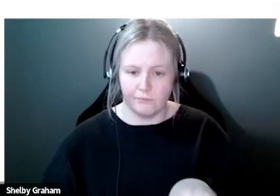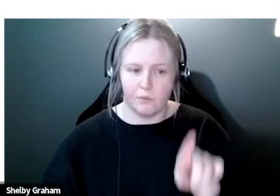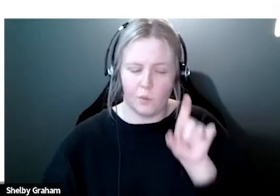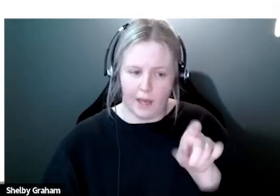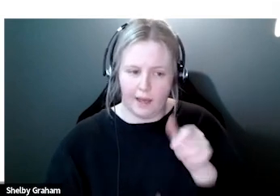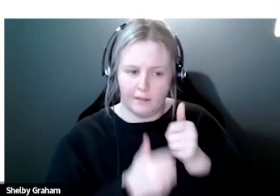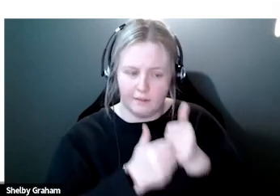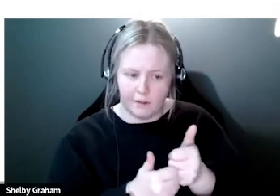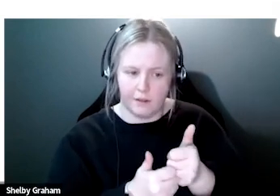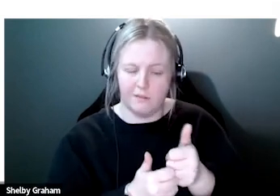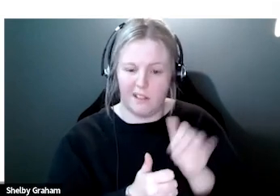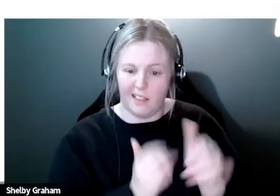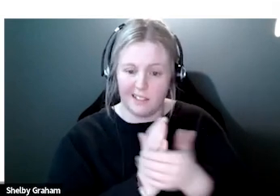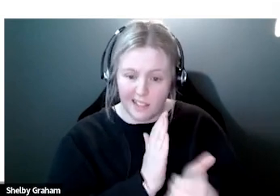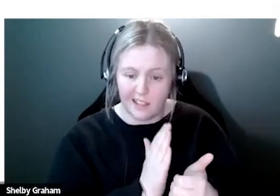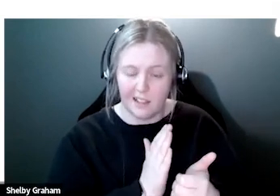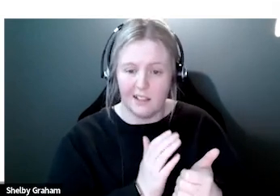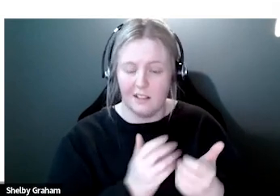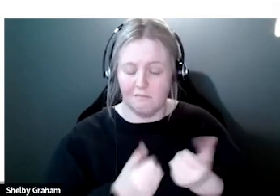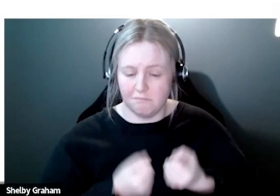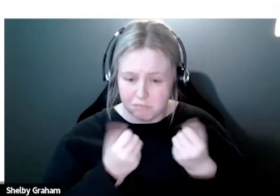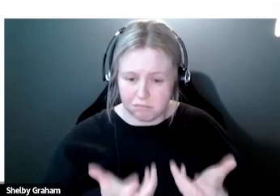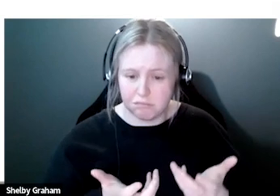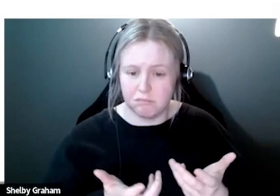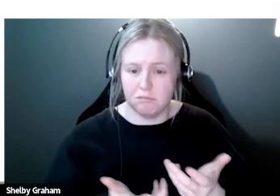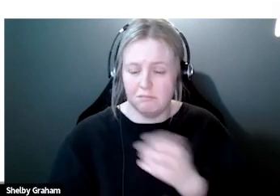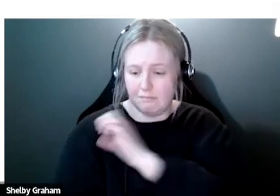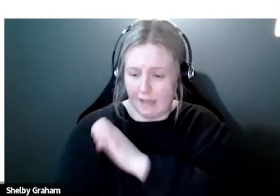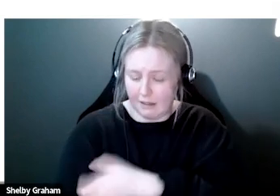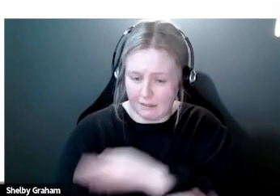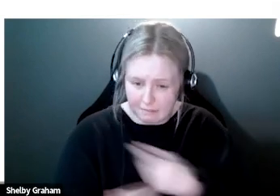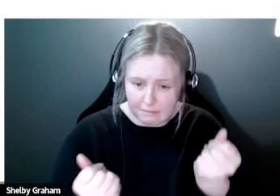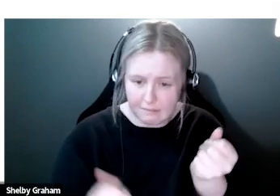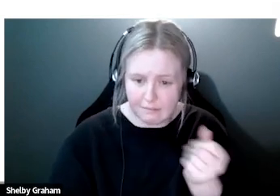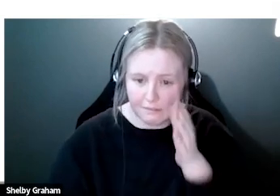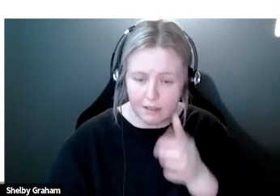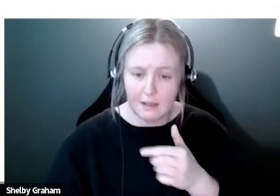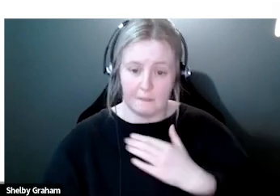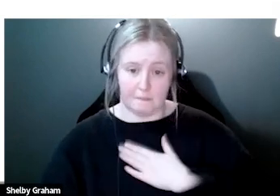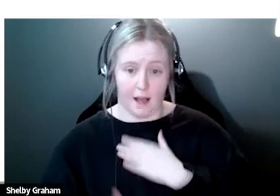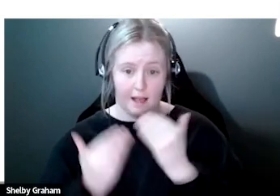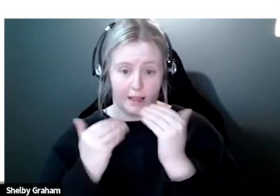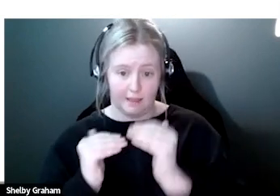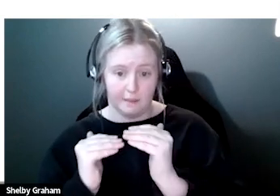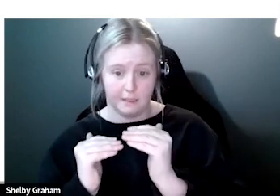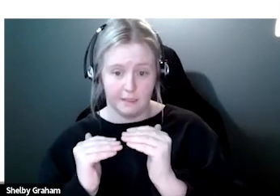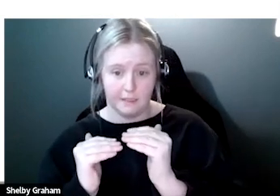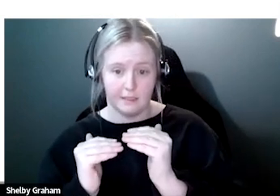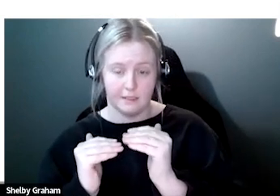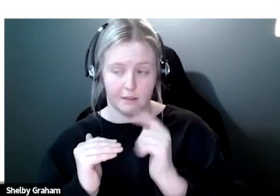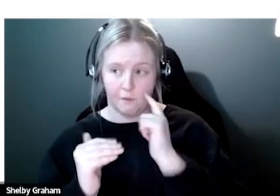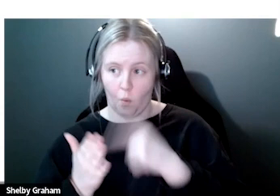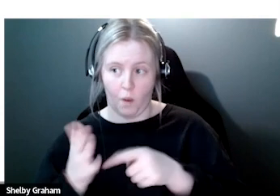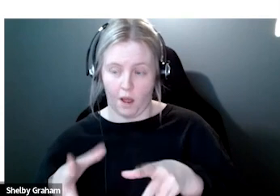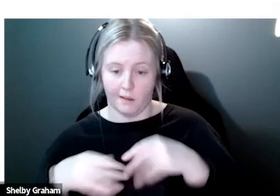of skill and a lot of energy. I find for me, my window of tolerance is significantly higher